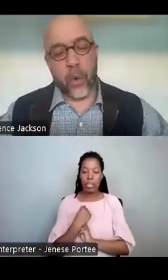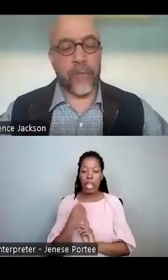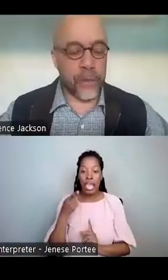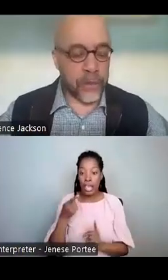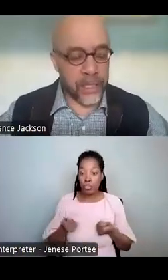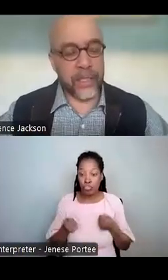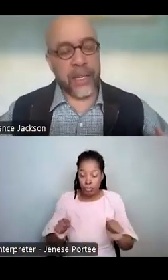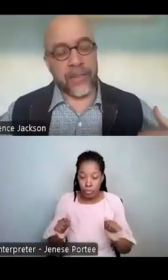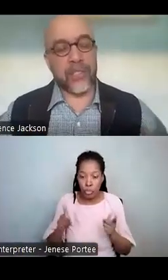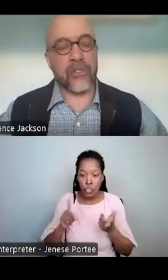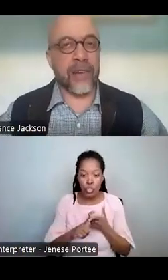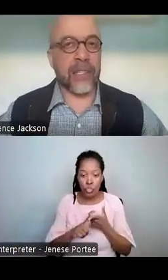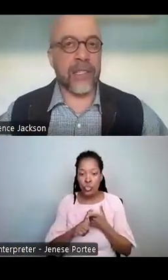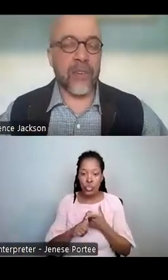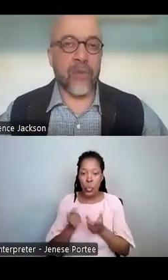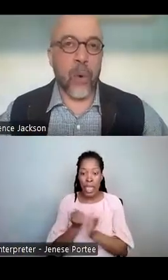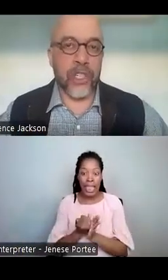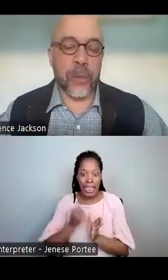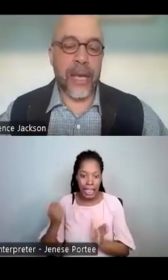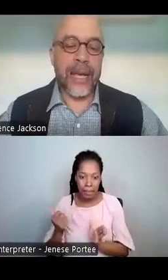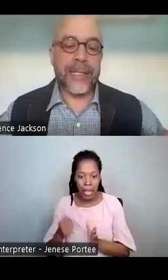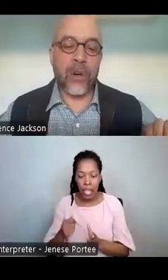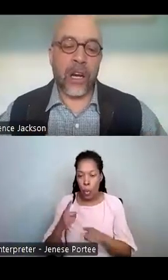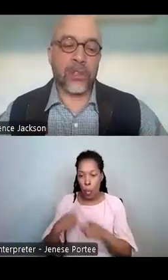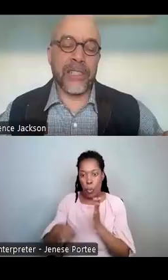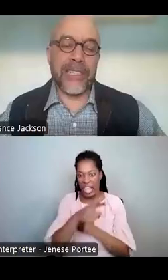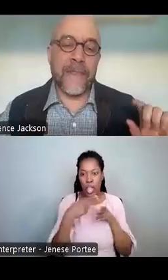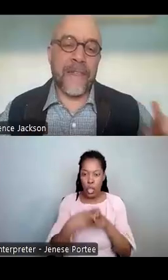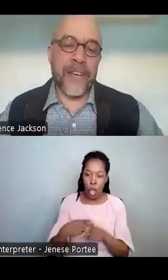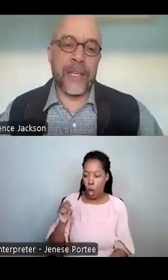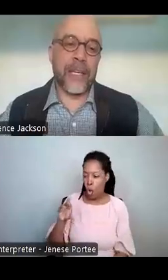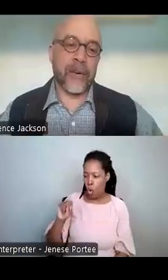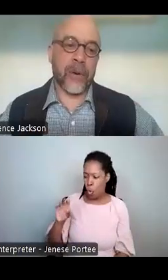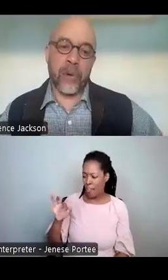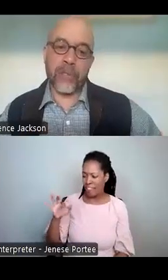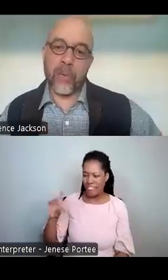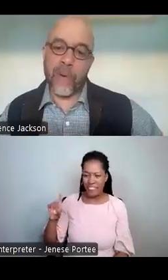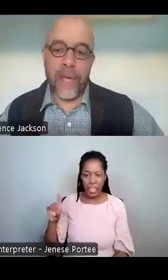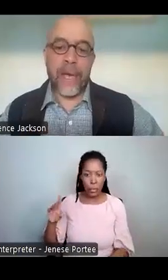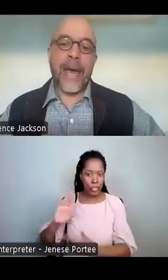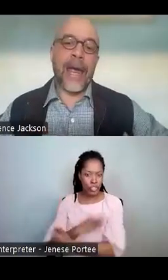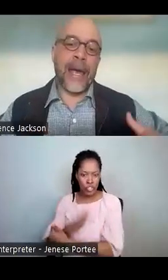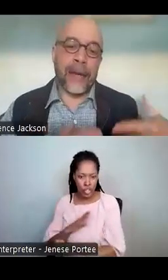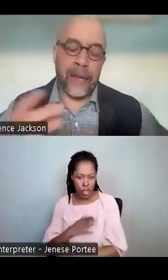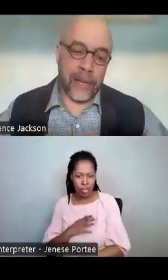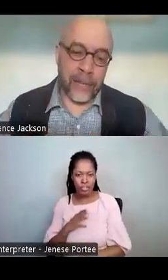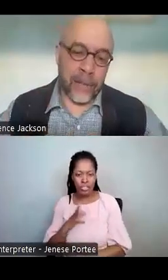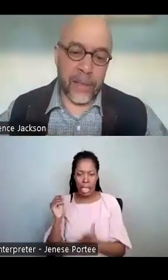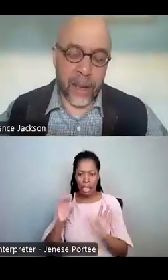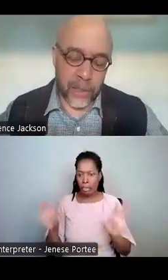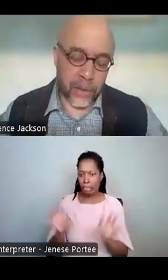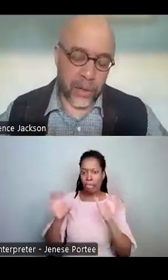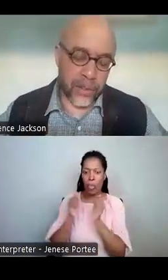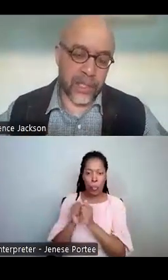the cornfield ditties and the extravagances of worship. So culture is defended here in Baltimore. And in